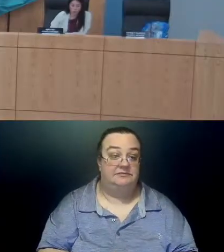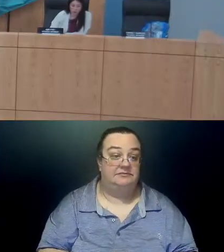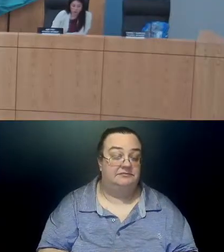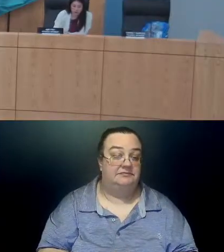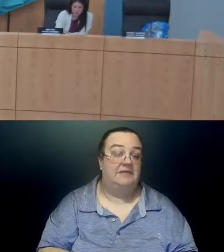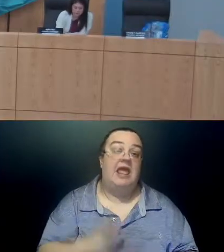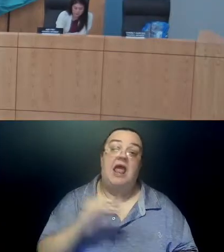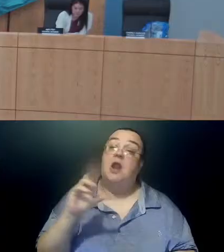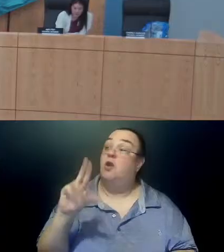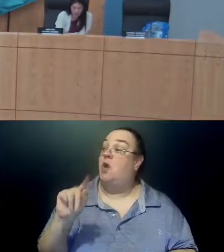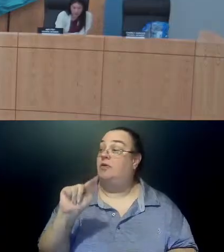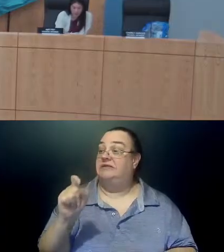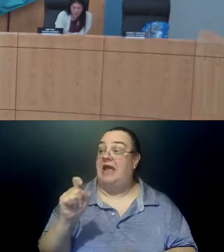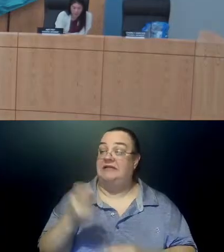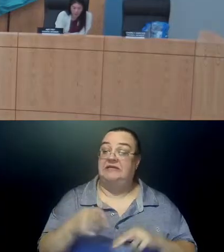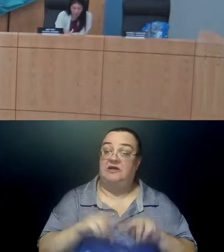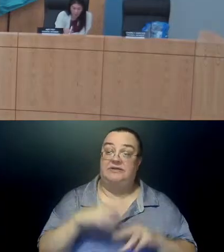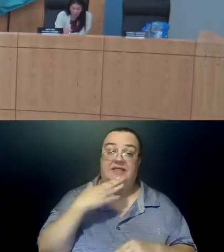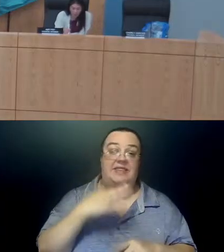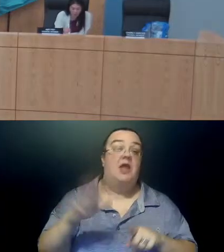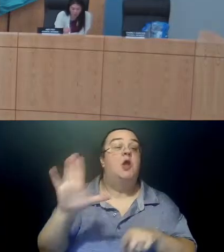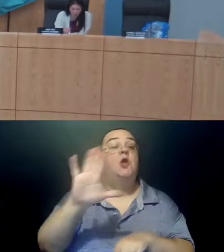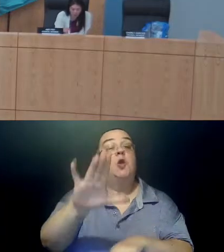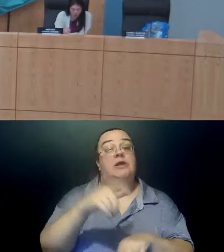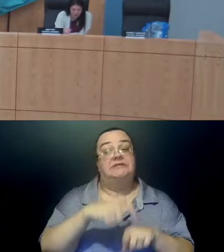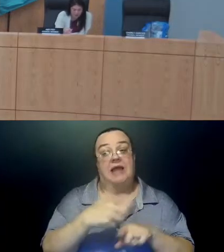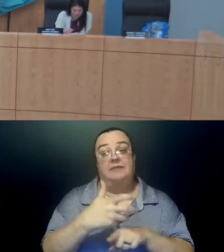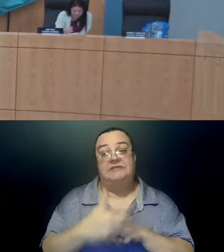tax increases. Thank you. Your time's up. Nah, never.